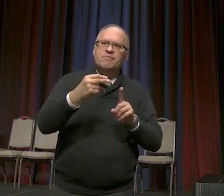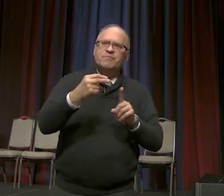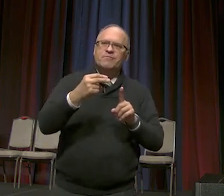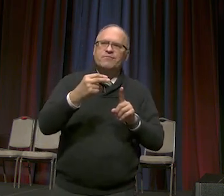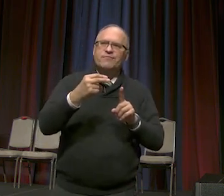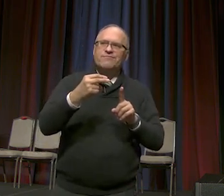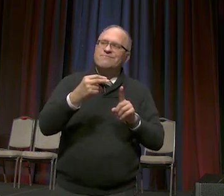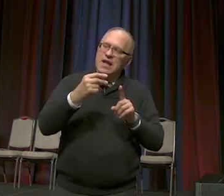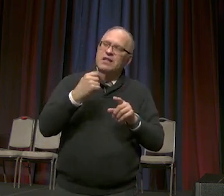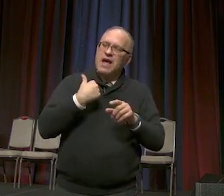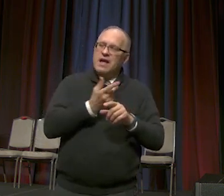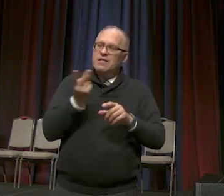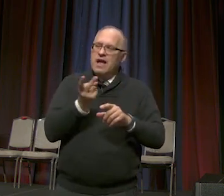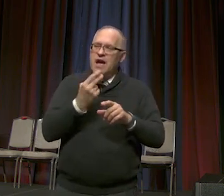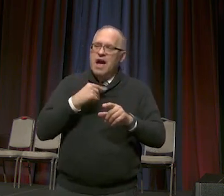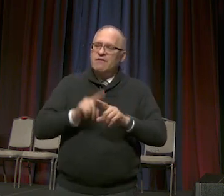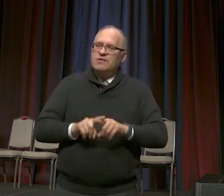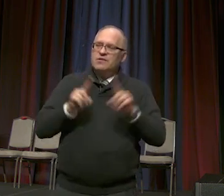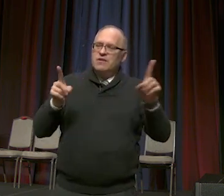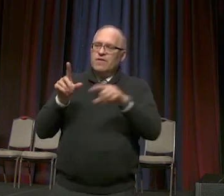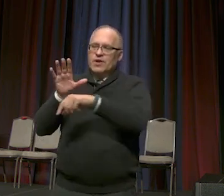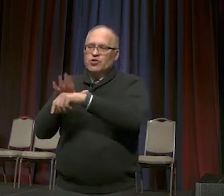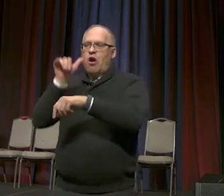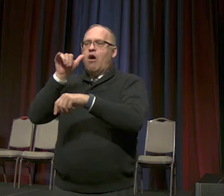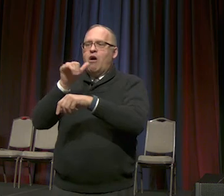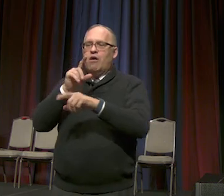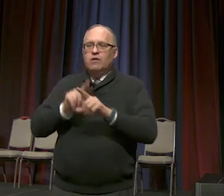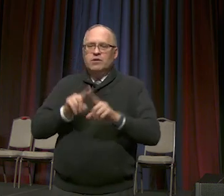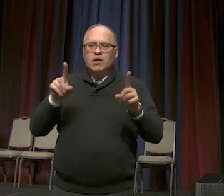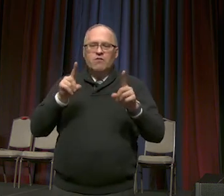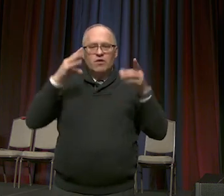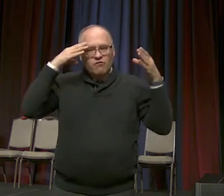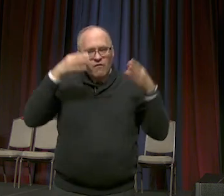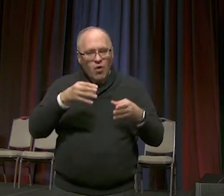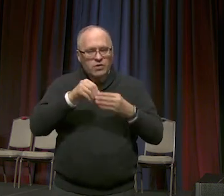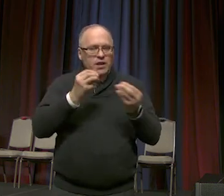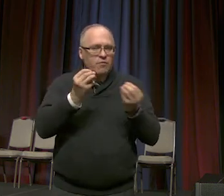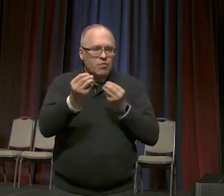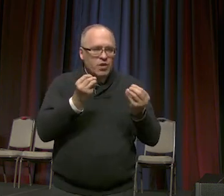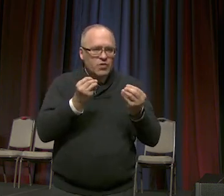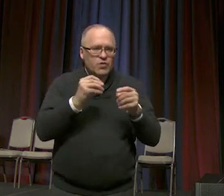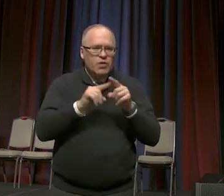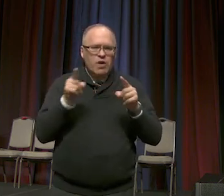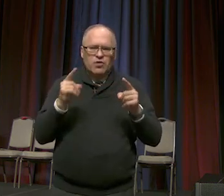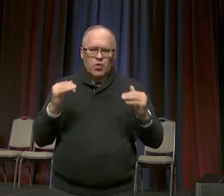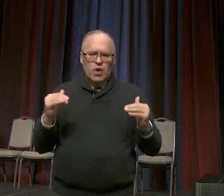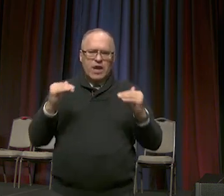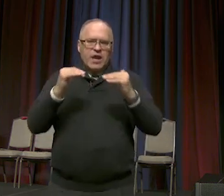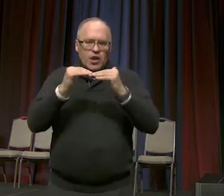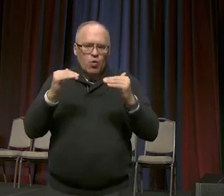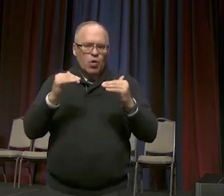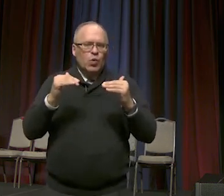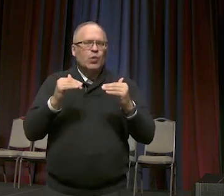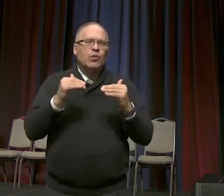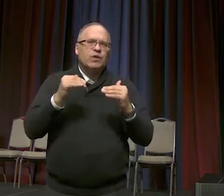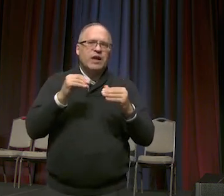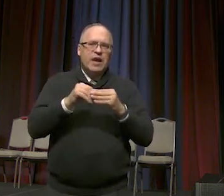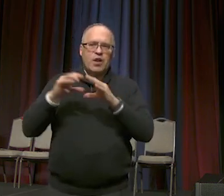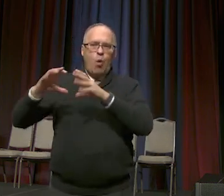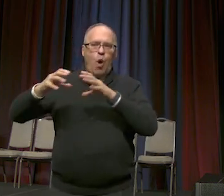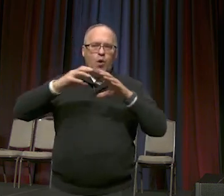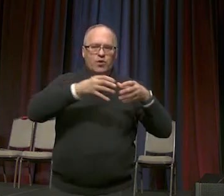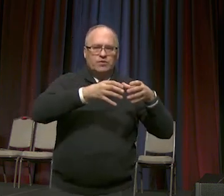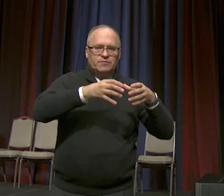have a different call and a different focus in ministry, but they are equal in terms of the